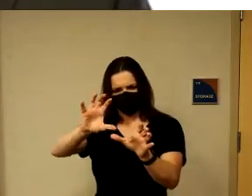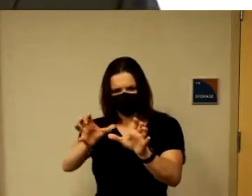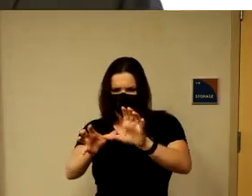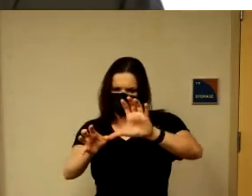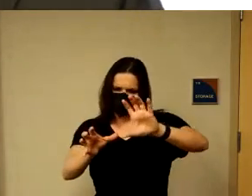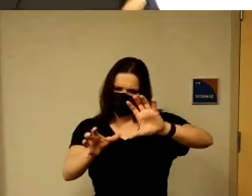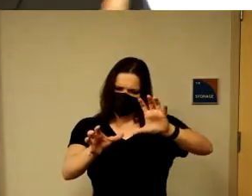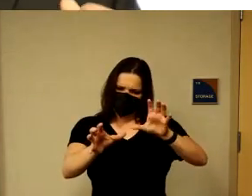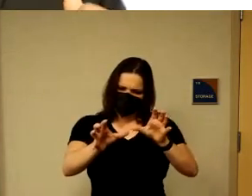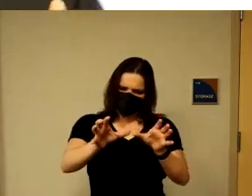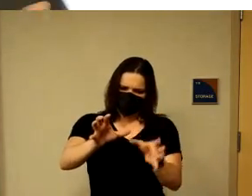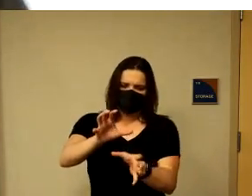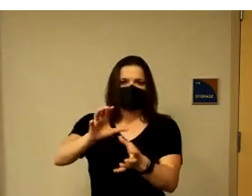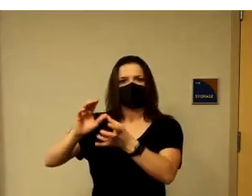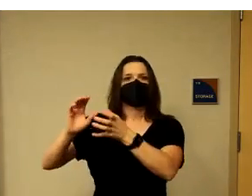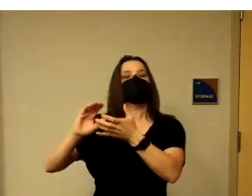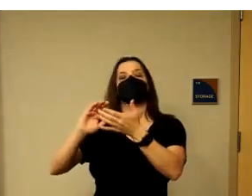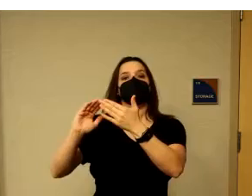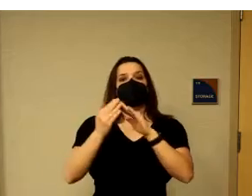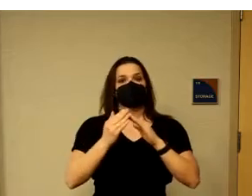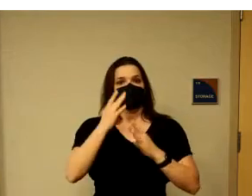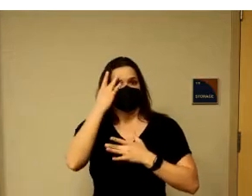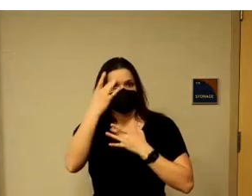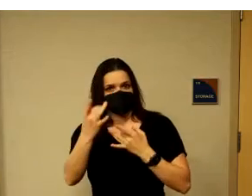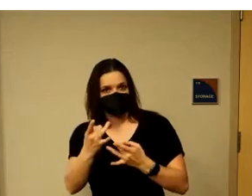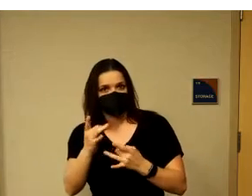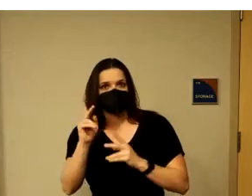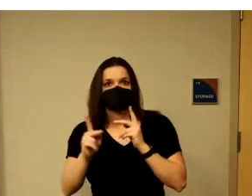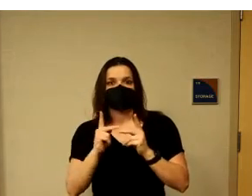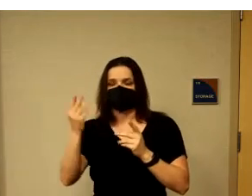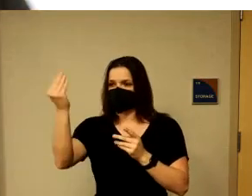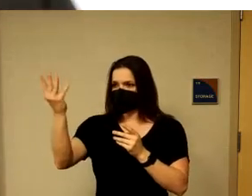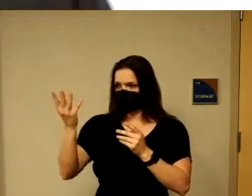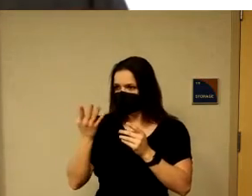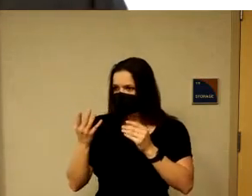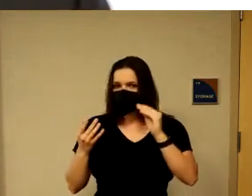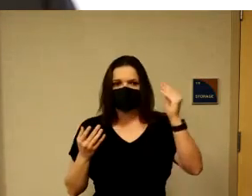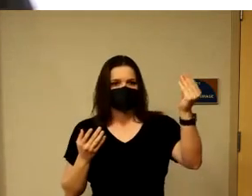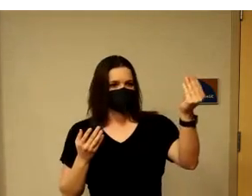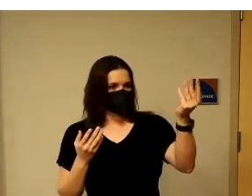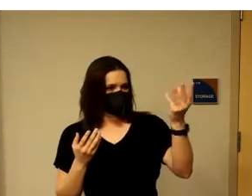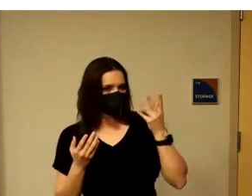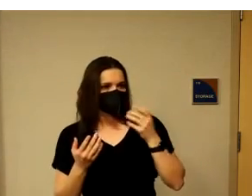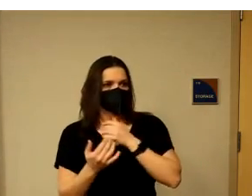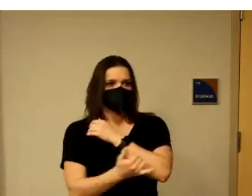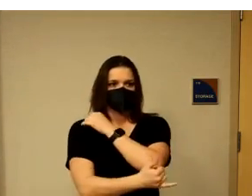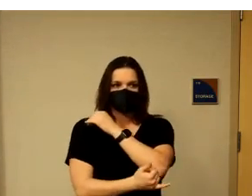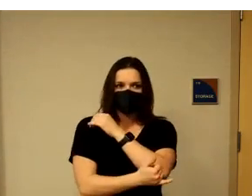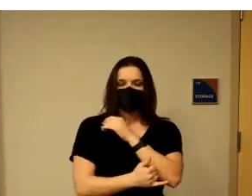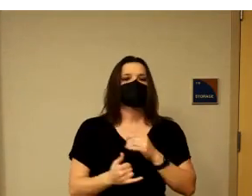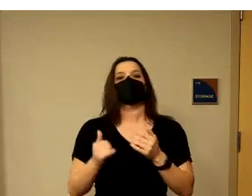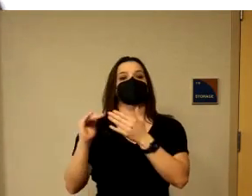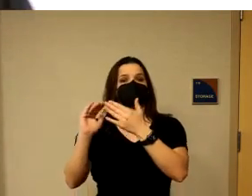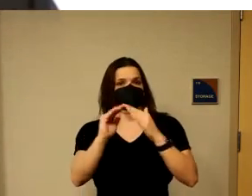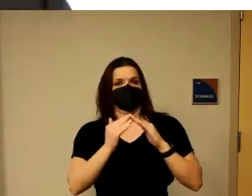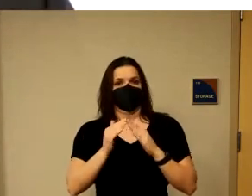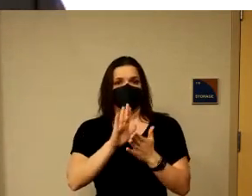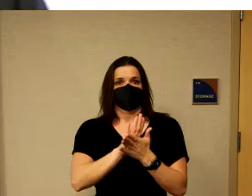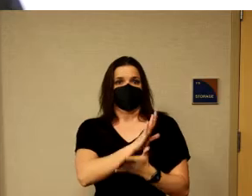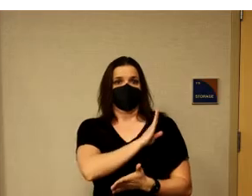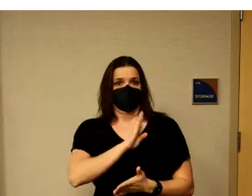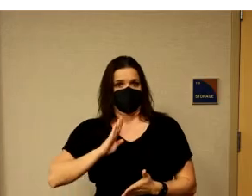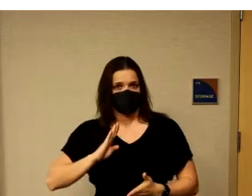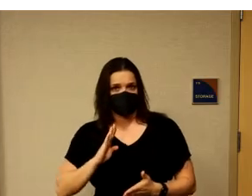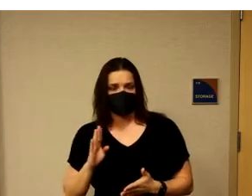of interest, based on public comment that we heard from the county, the city, school